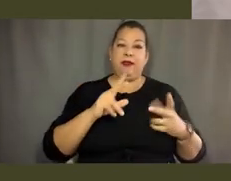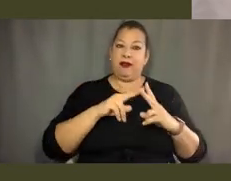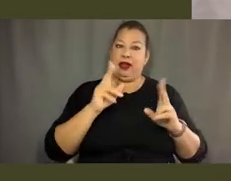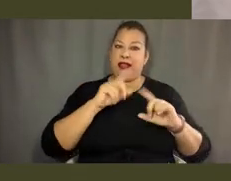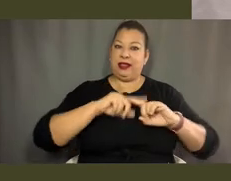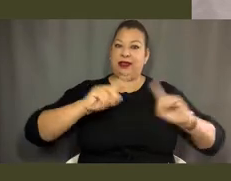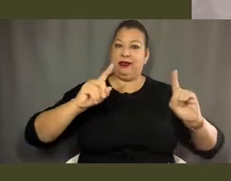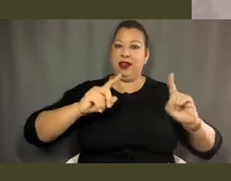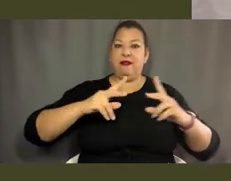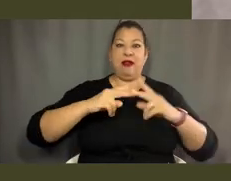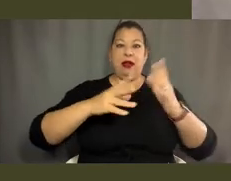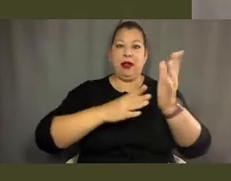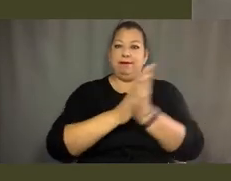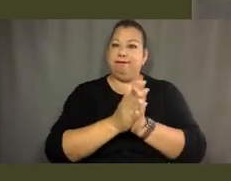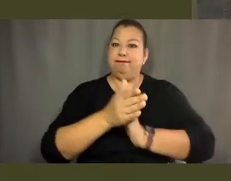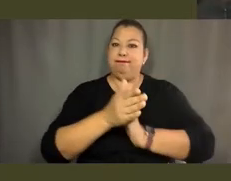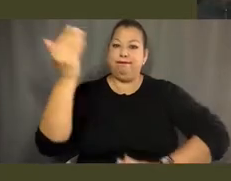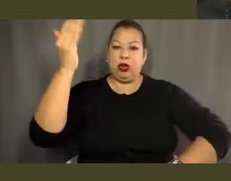speaker.